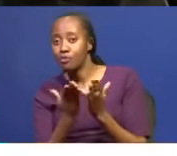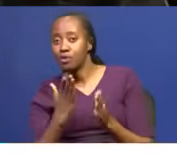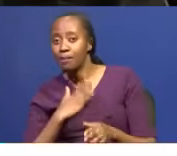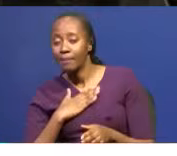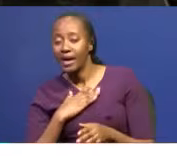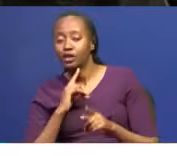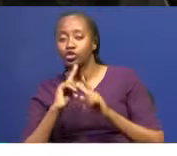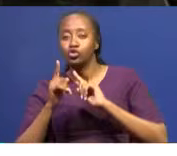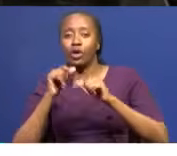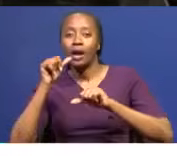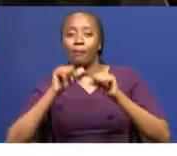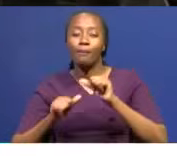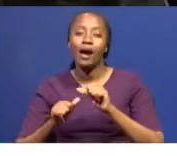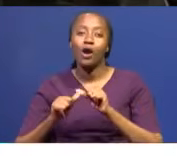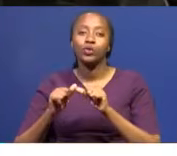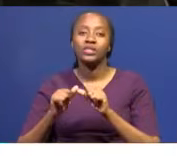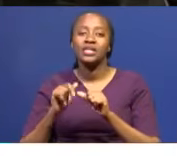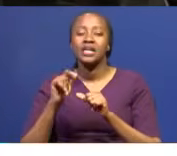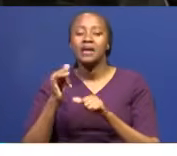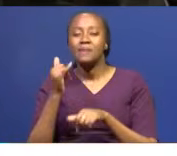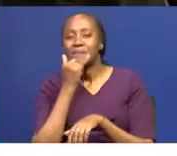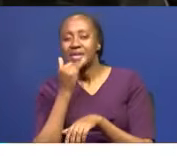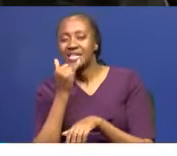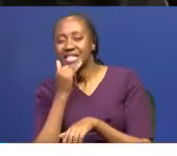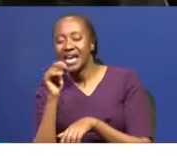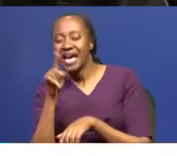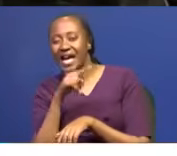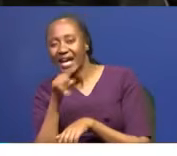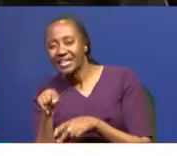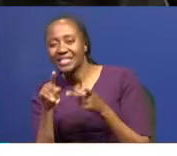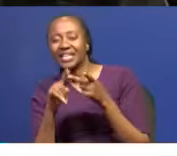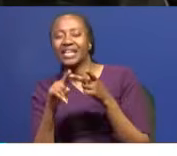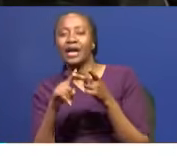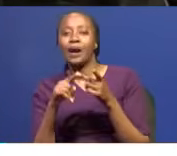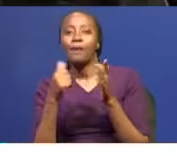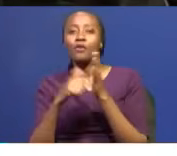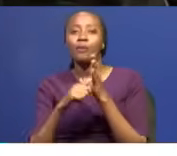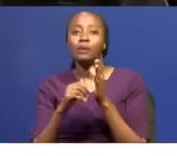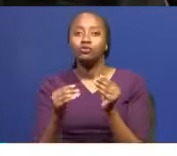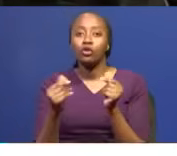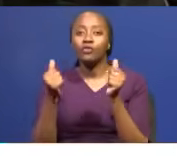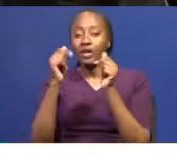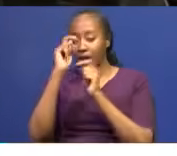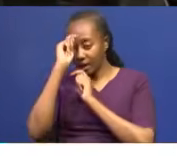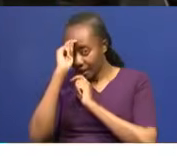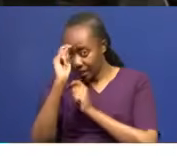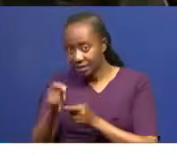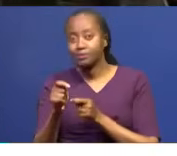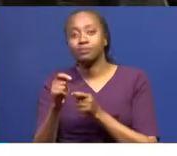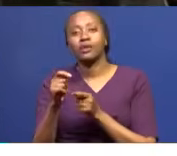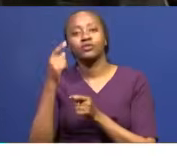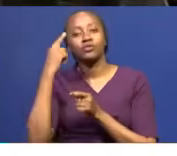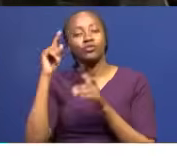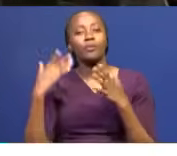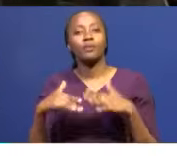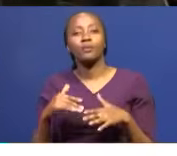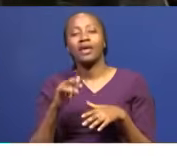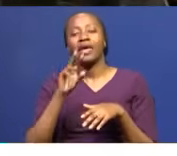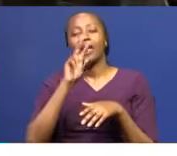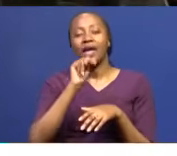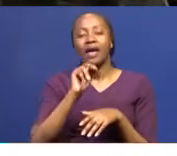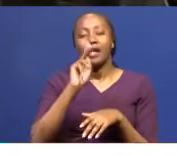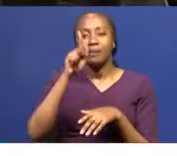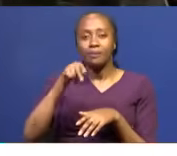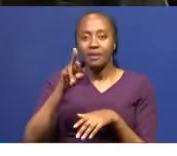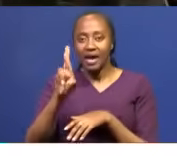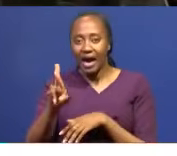mistakes, problem solving, and respect for others. MPR, it's an MPR lens, and therefore I